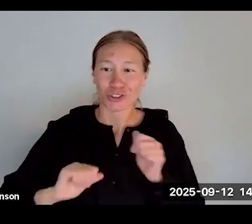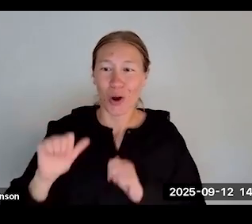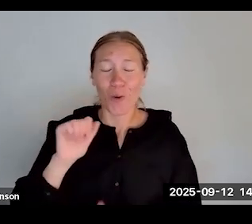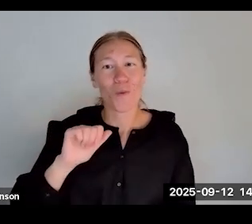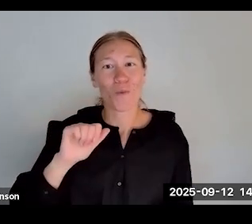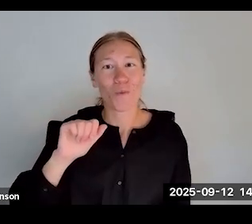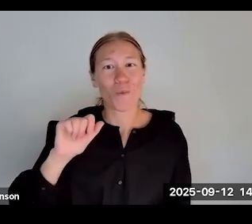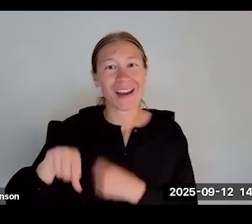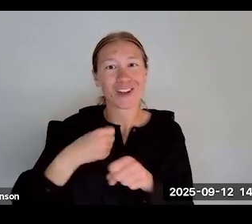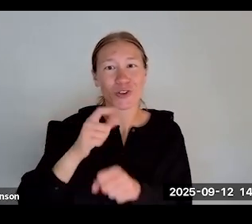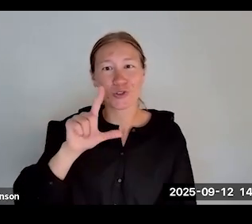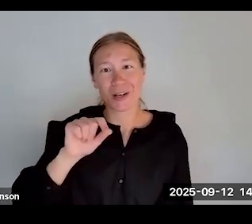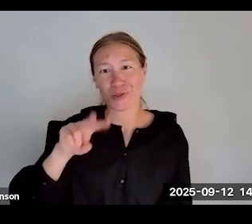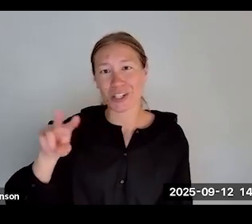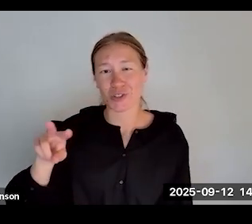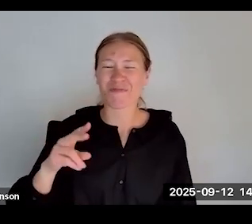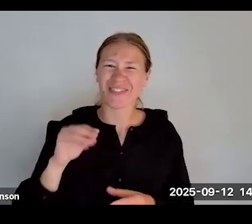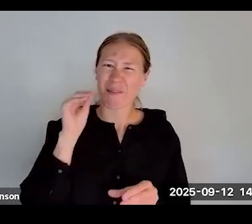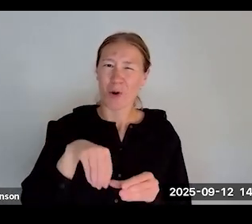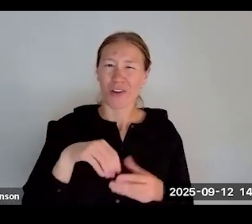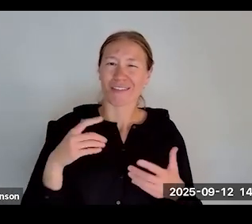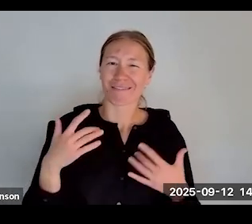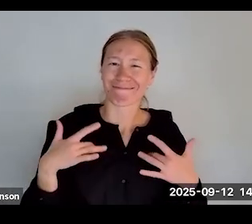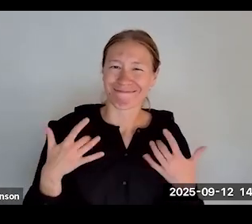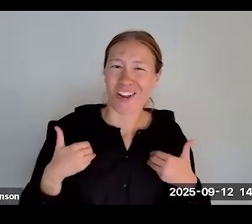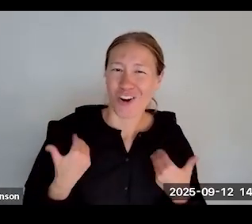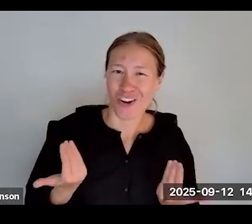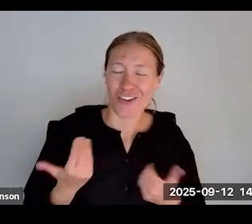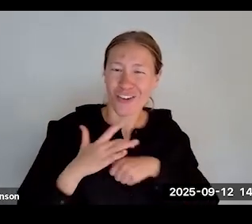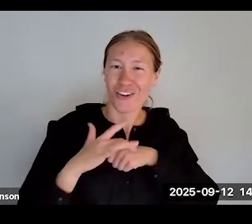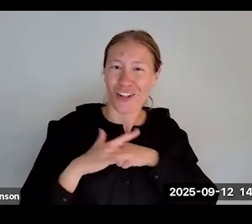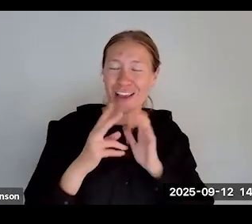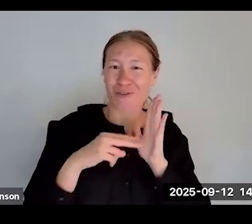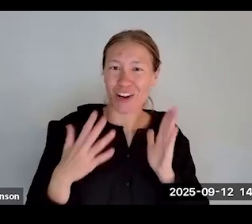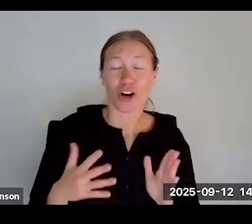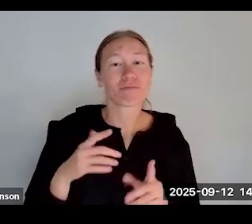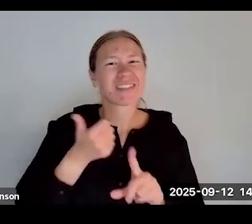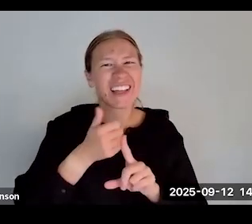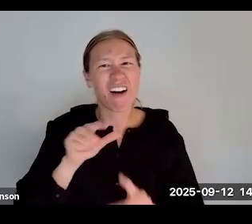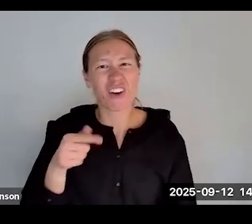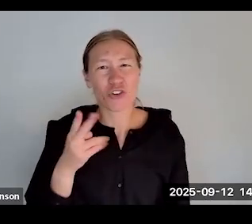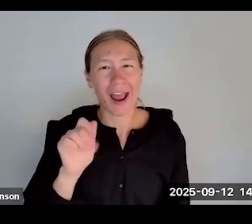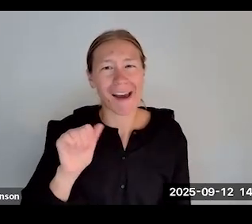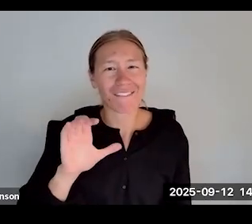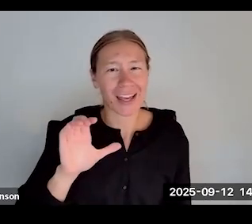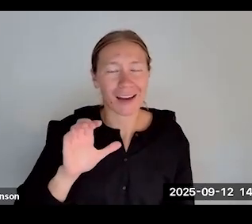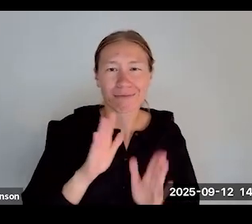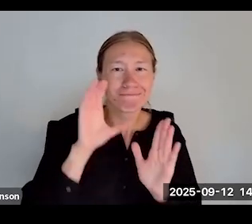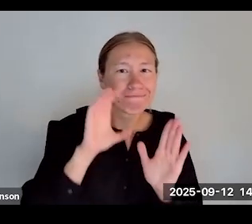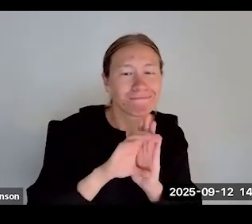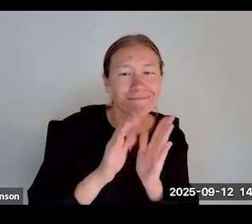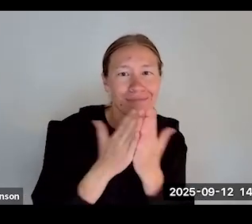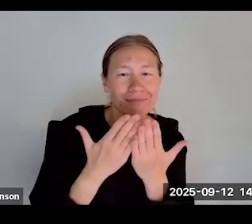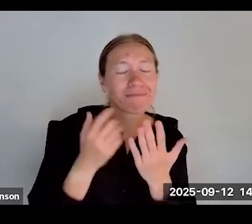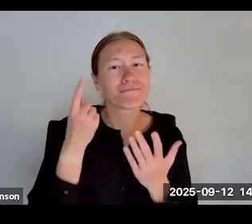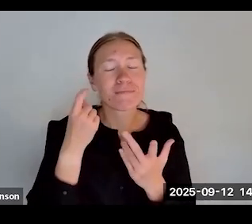I put it in the early reading section because it is a graphic novel, so it has lots of illustrations to support the reading, but the text and the storyline